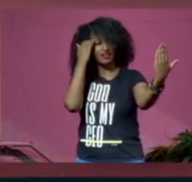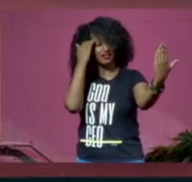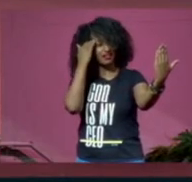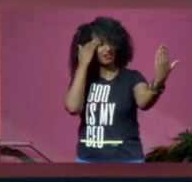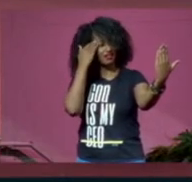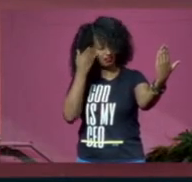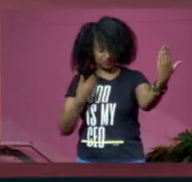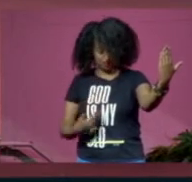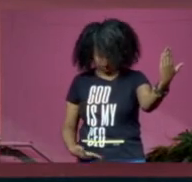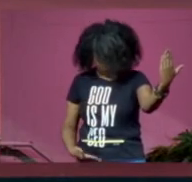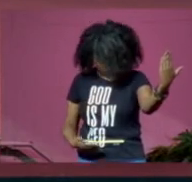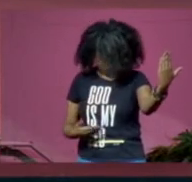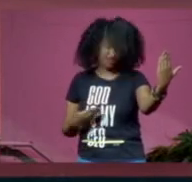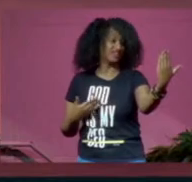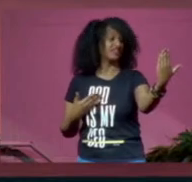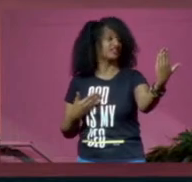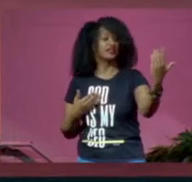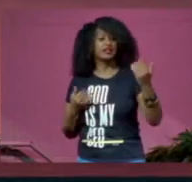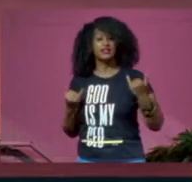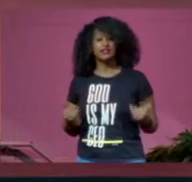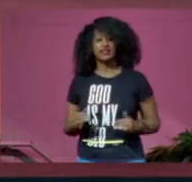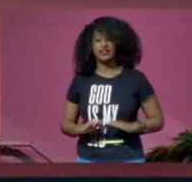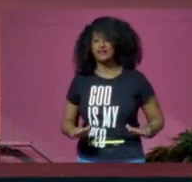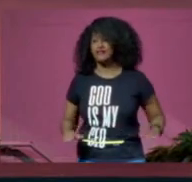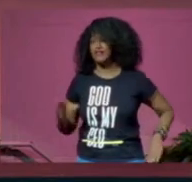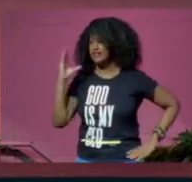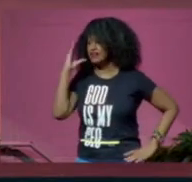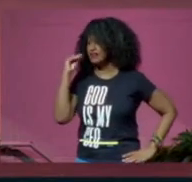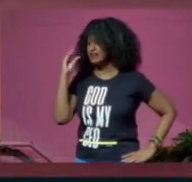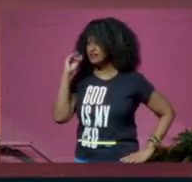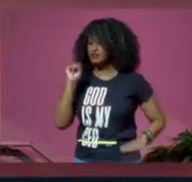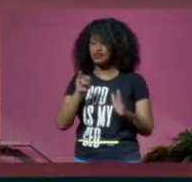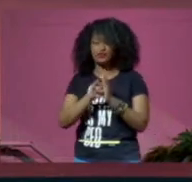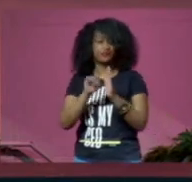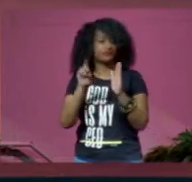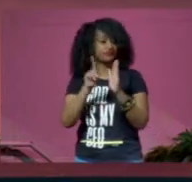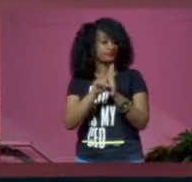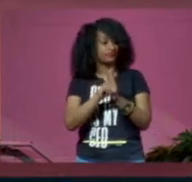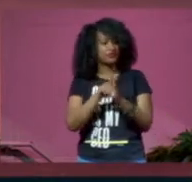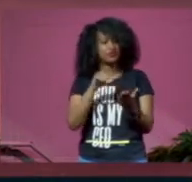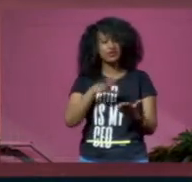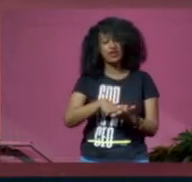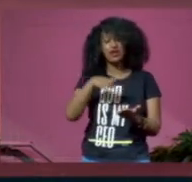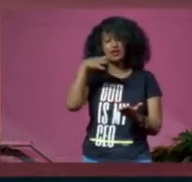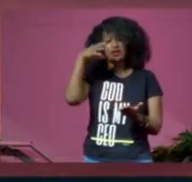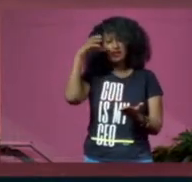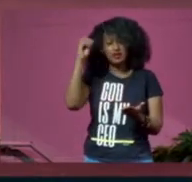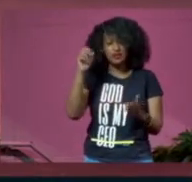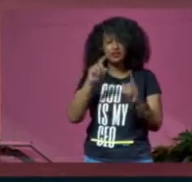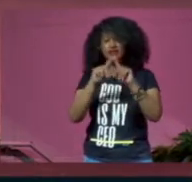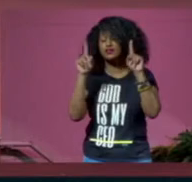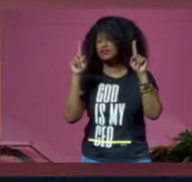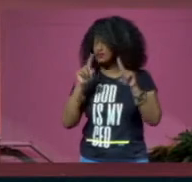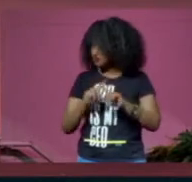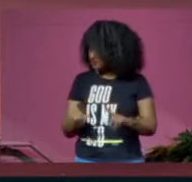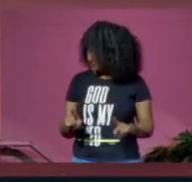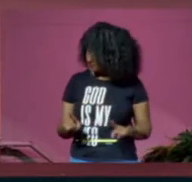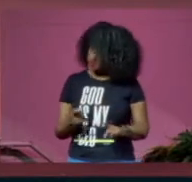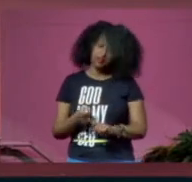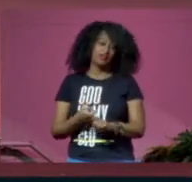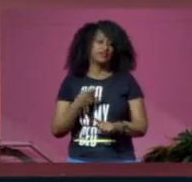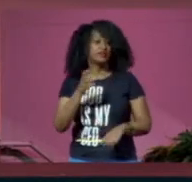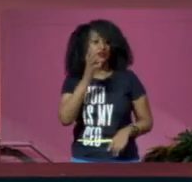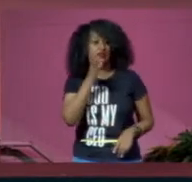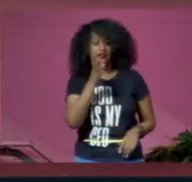me. Lacan says that the child experiences self-identity by learning to differentiate itself from its